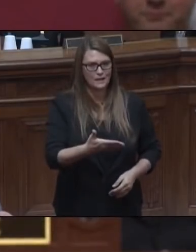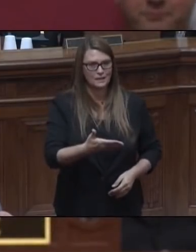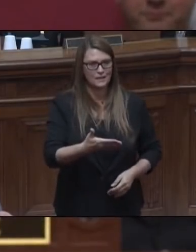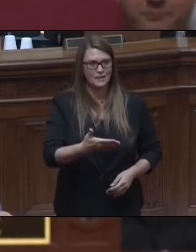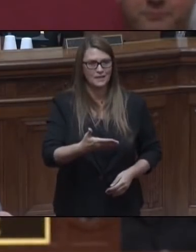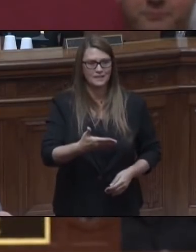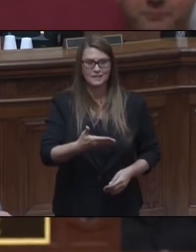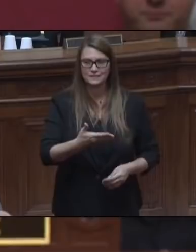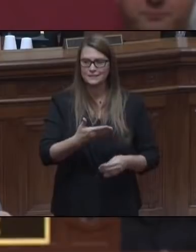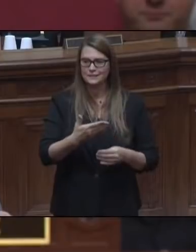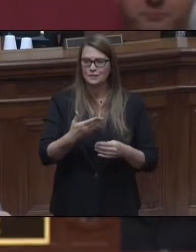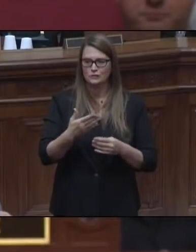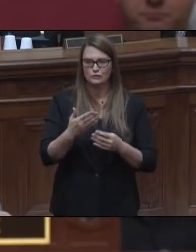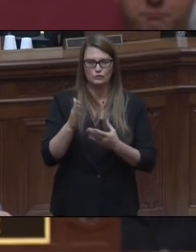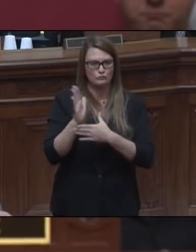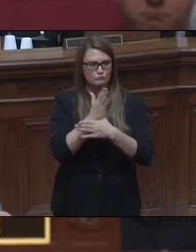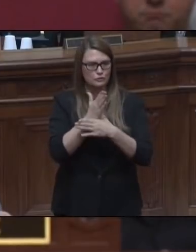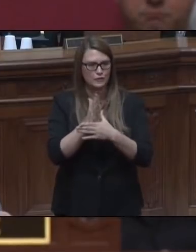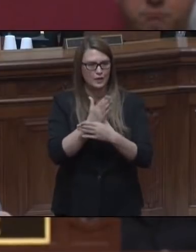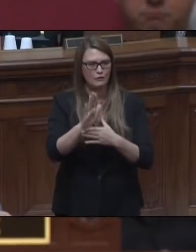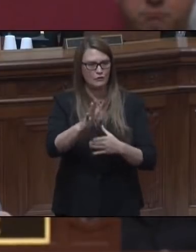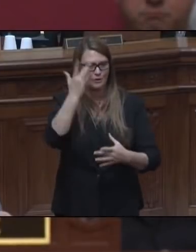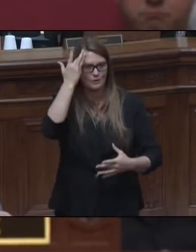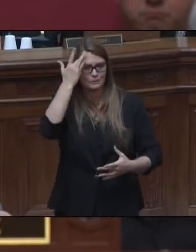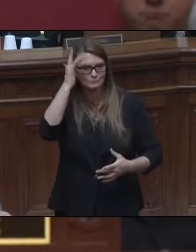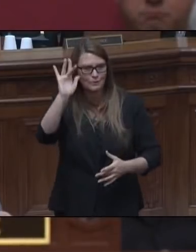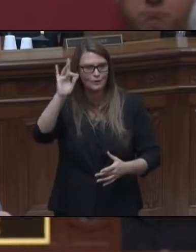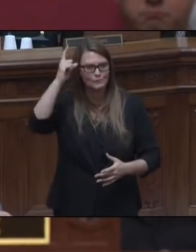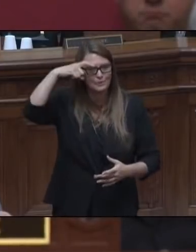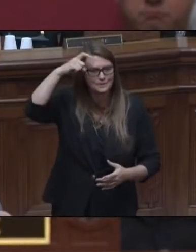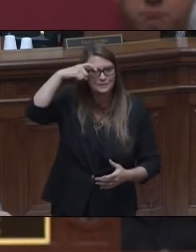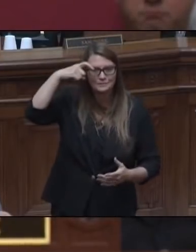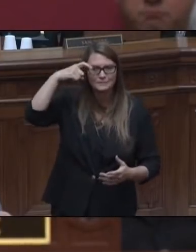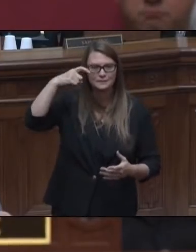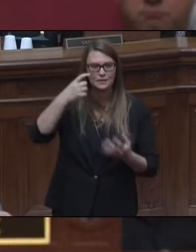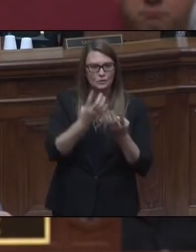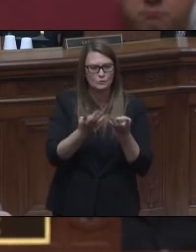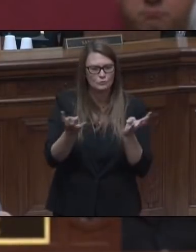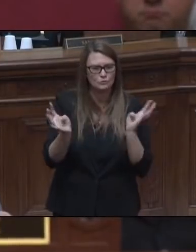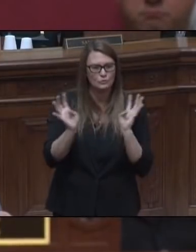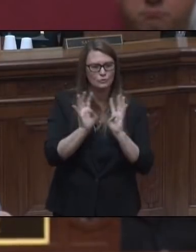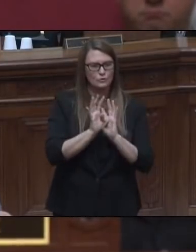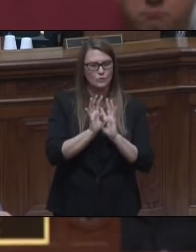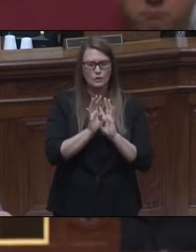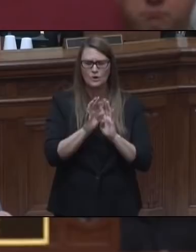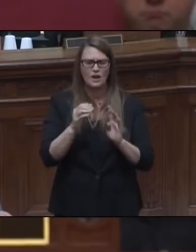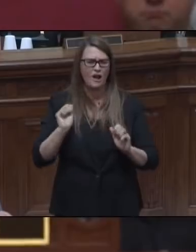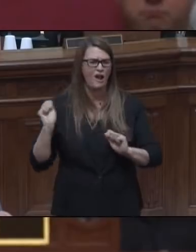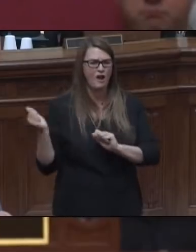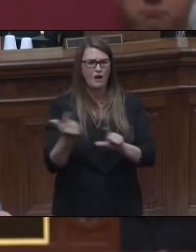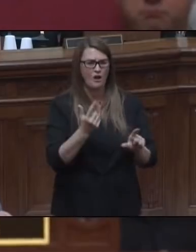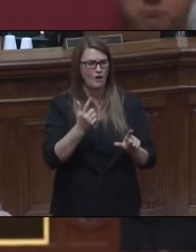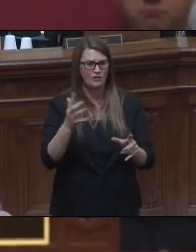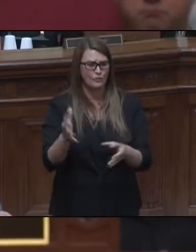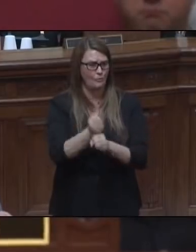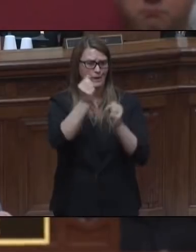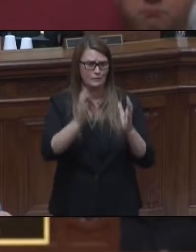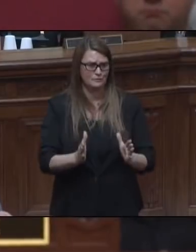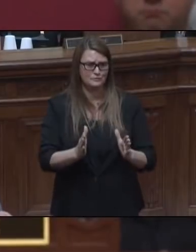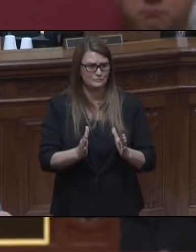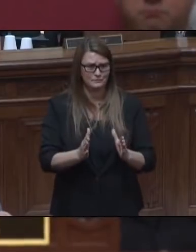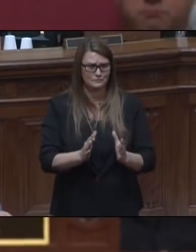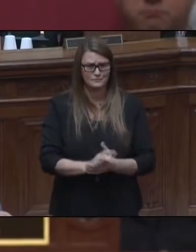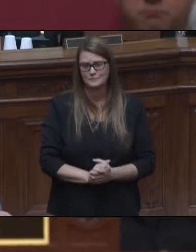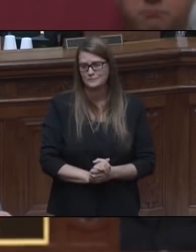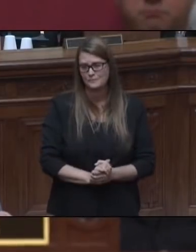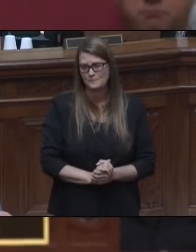credit and the talent and all the responsibilities and everything, you can create winners all around you. I'm